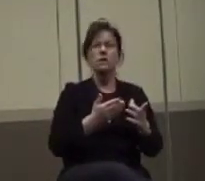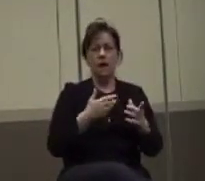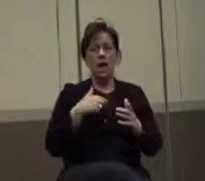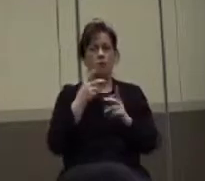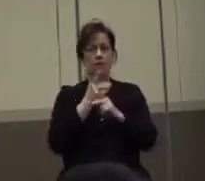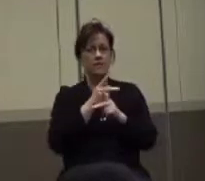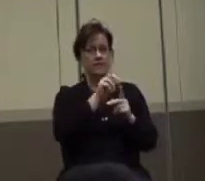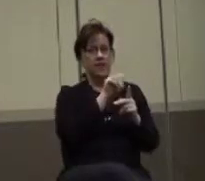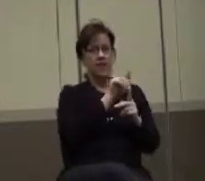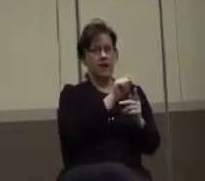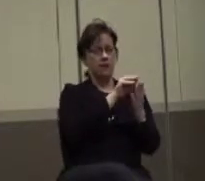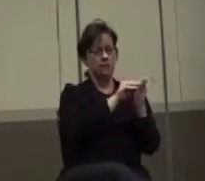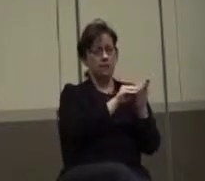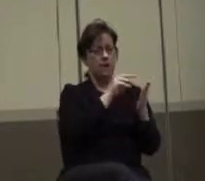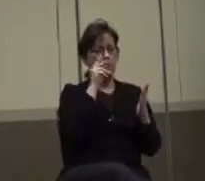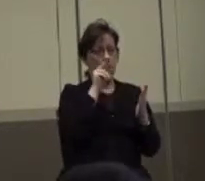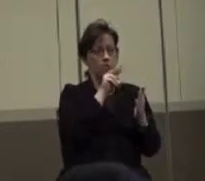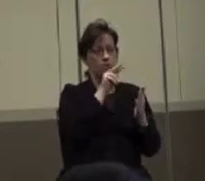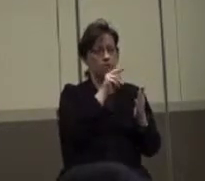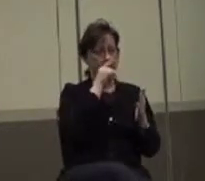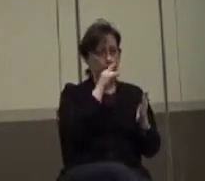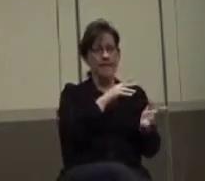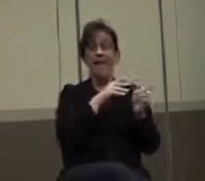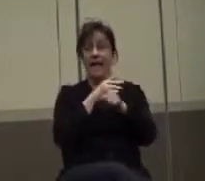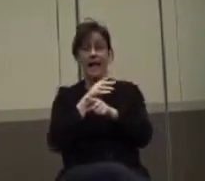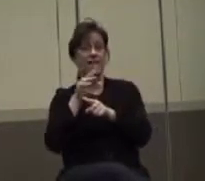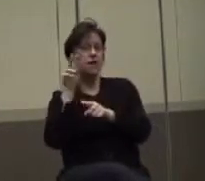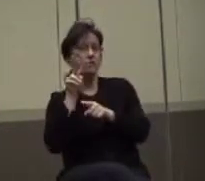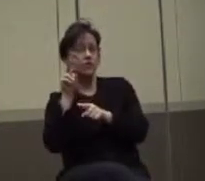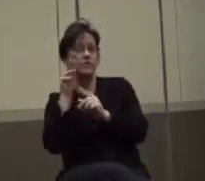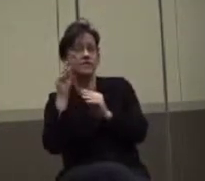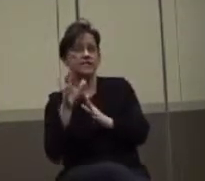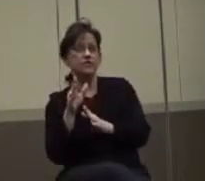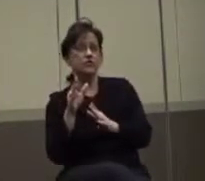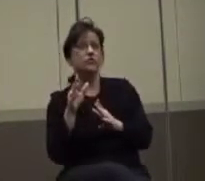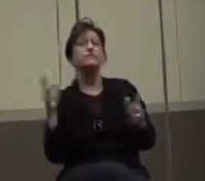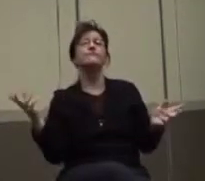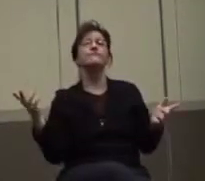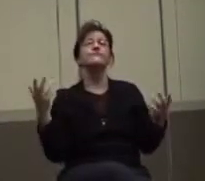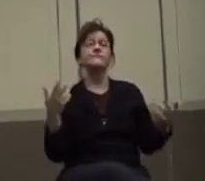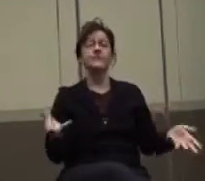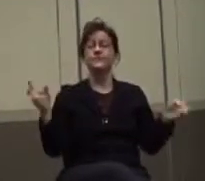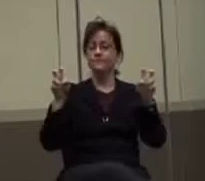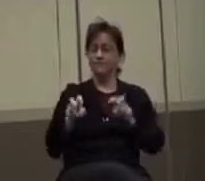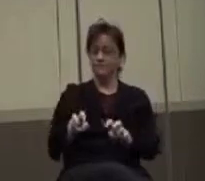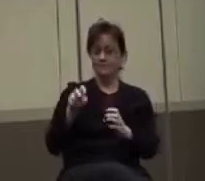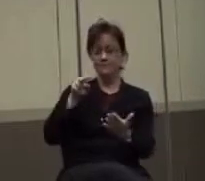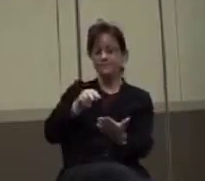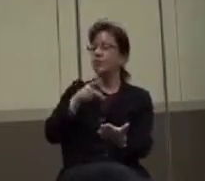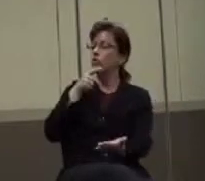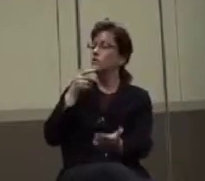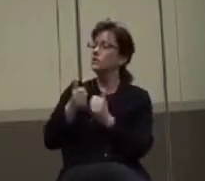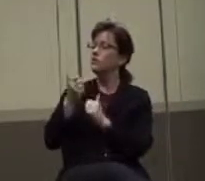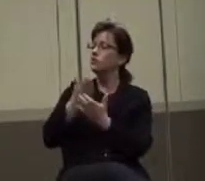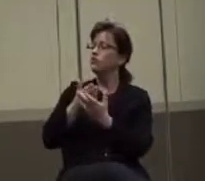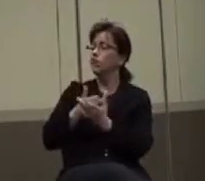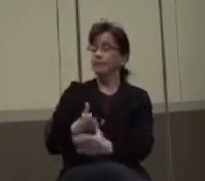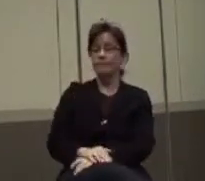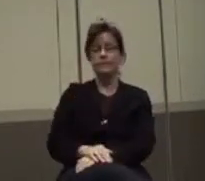and the teacher. And I will say, let's look and see who is the most disruptive. Okay?